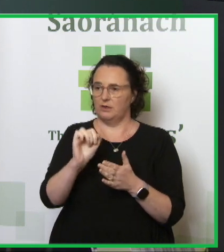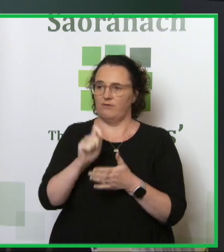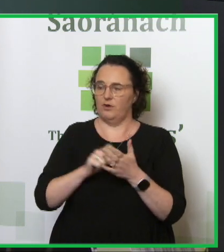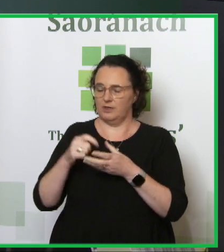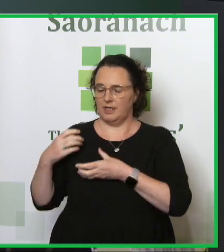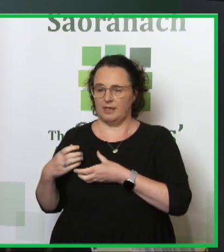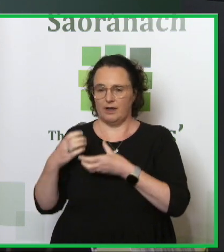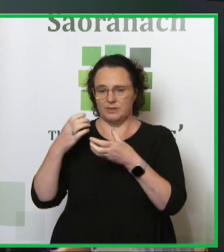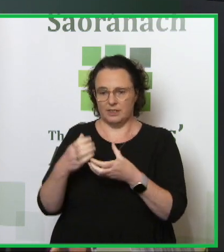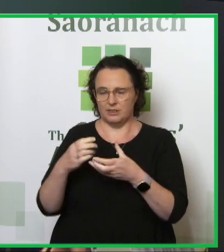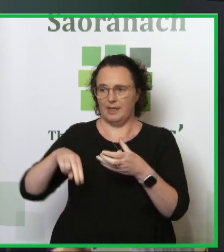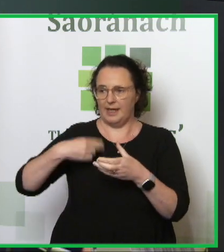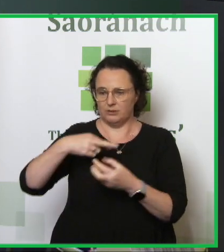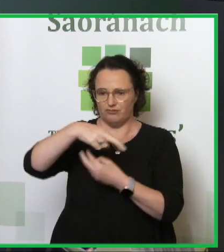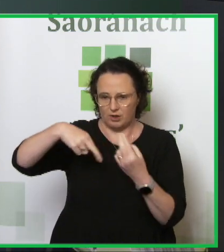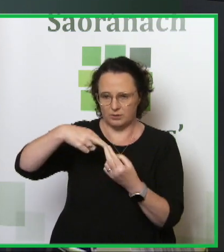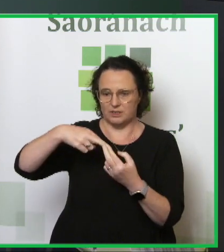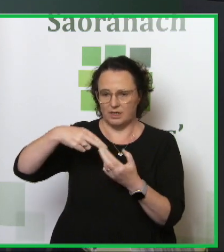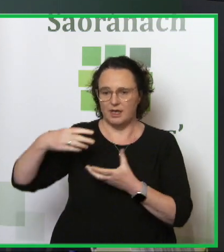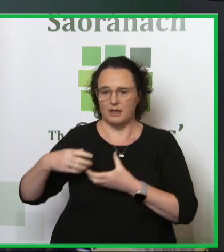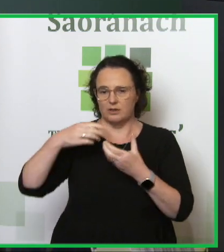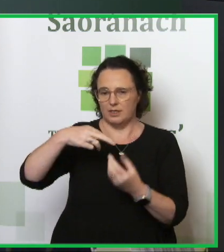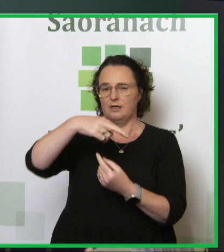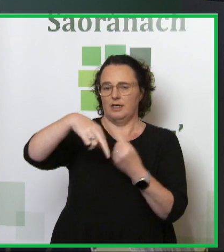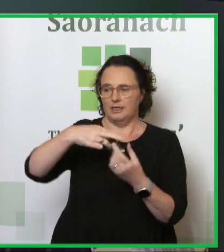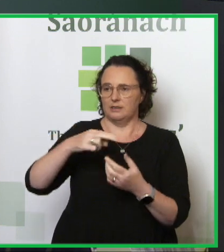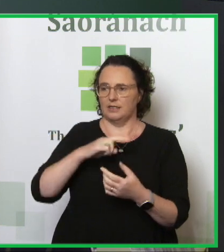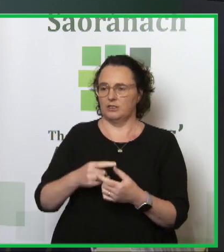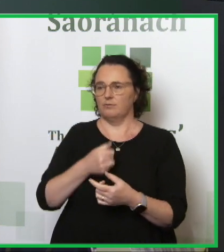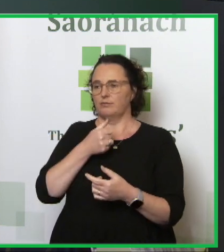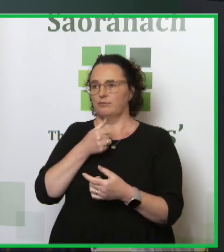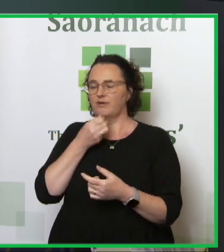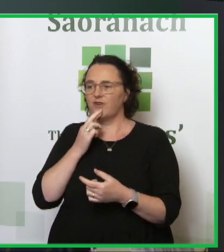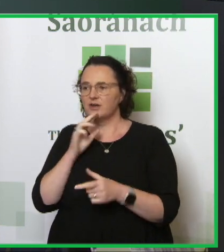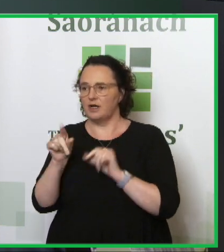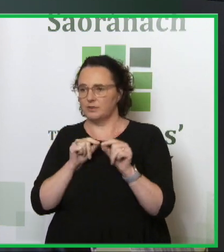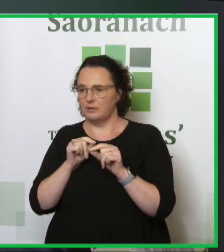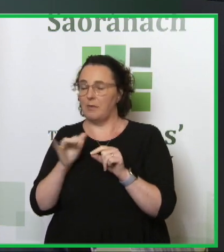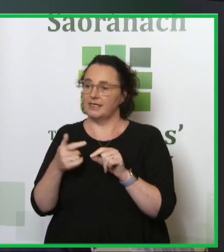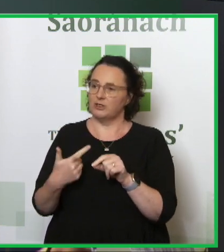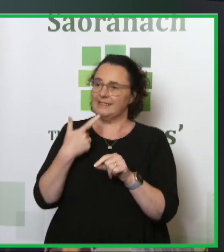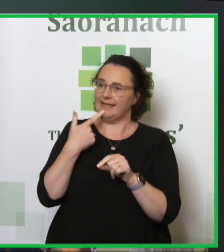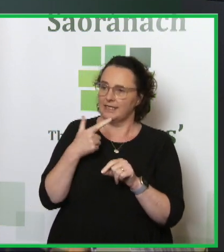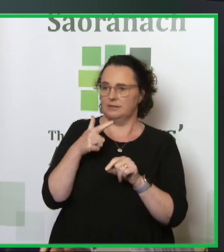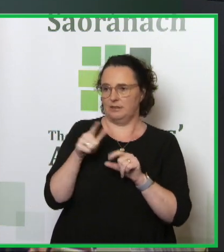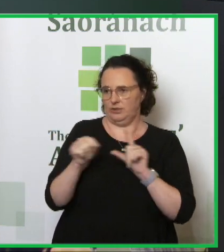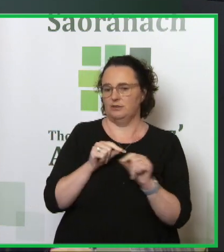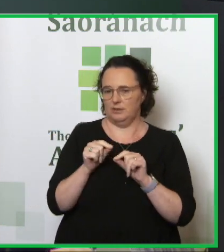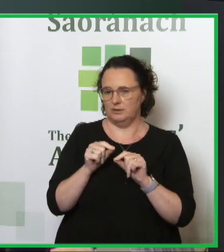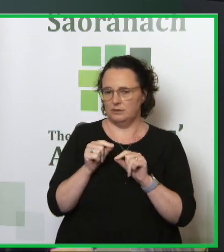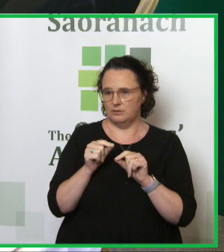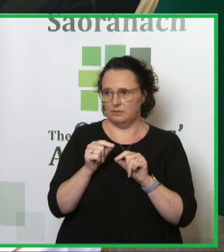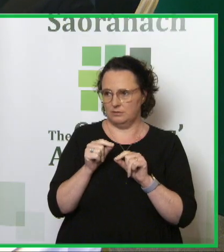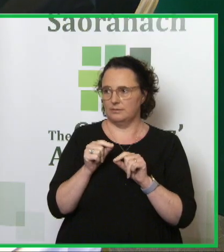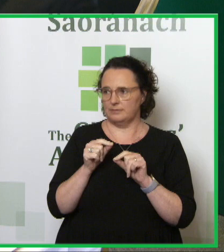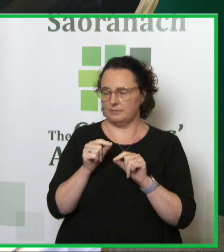round and counts to some extent. So if you don't get your preferred option, you may get your second best, if that makes sense. And